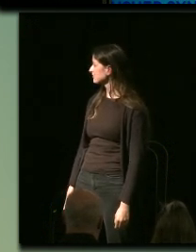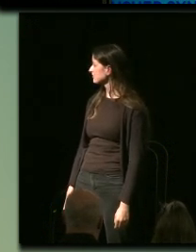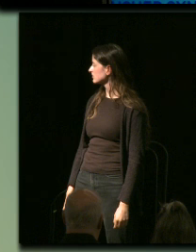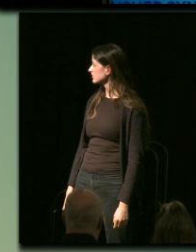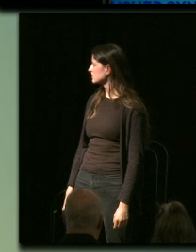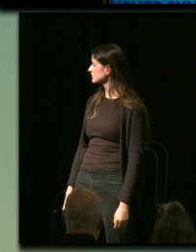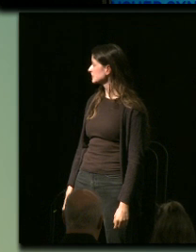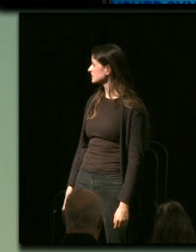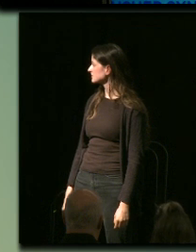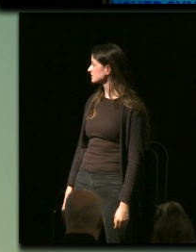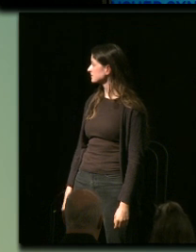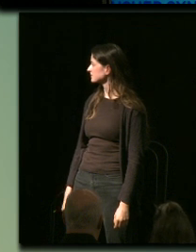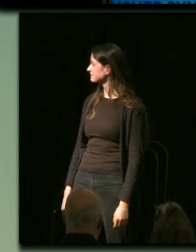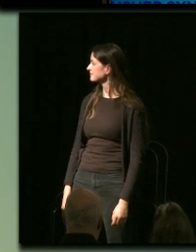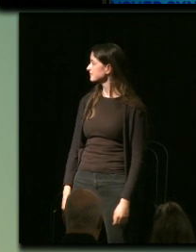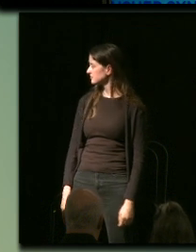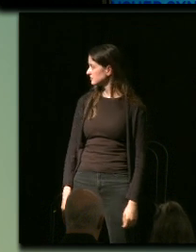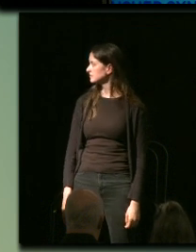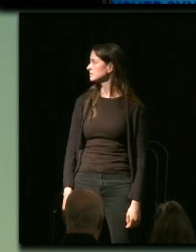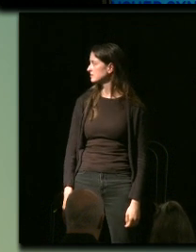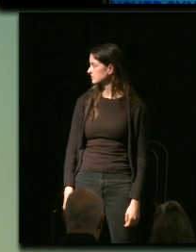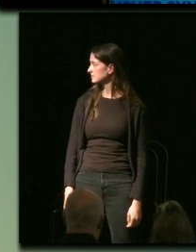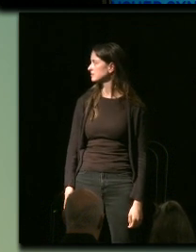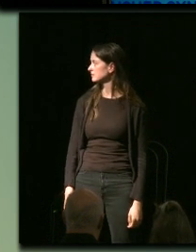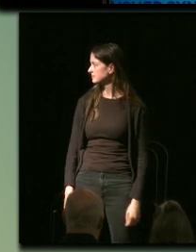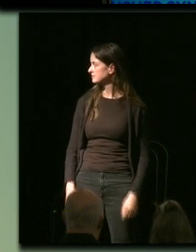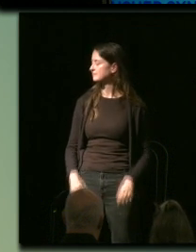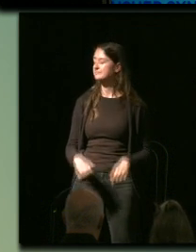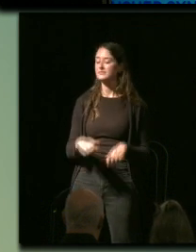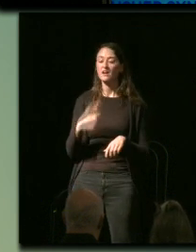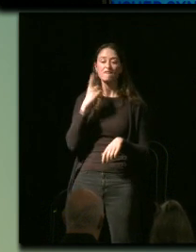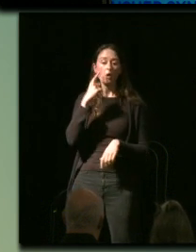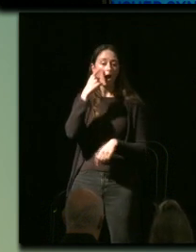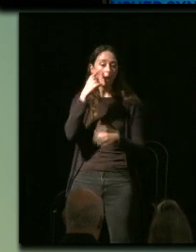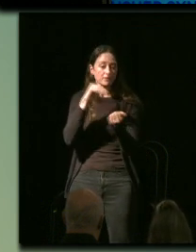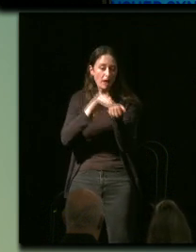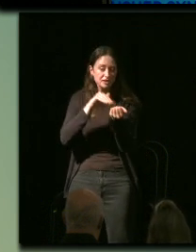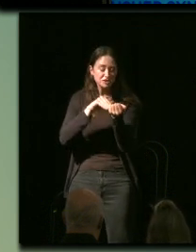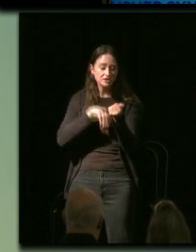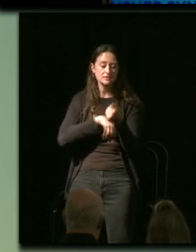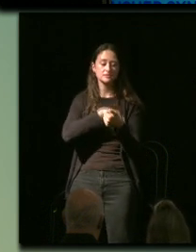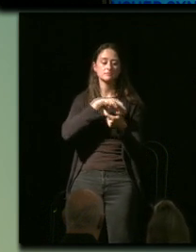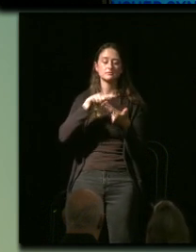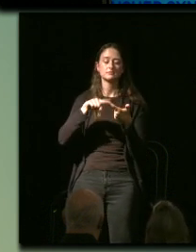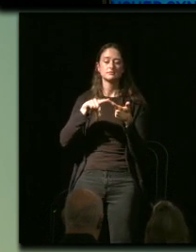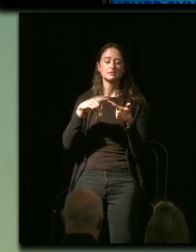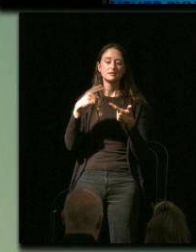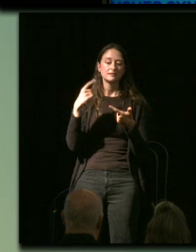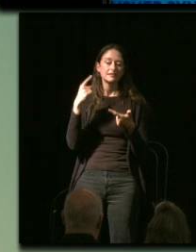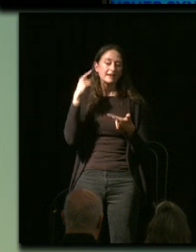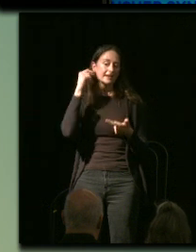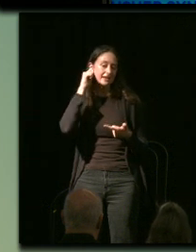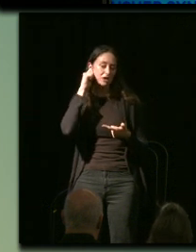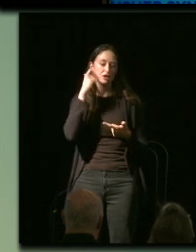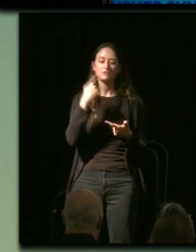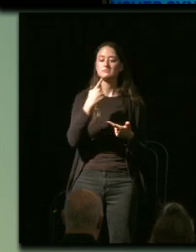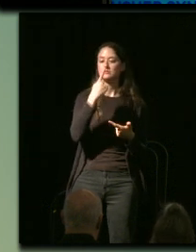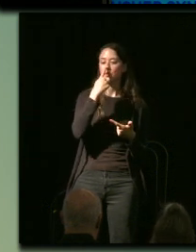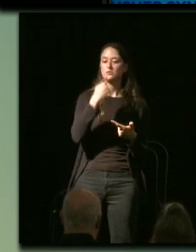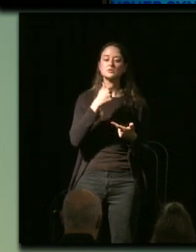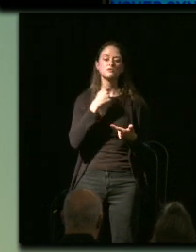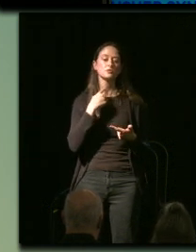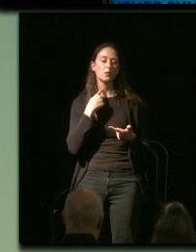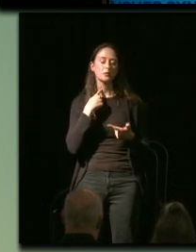ophthalmologists or for otolaryngologists. And geneticists have a medical degree and then specialize in